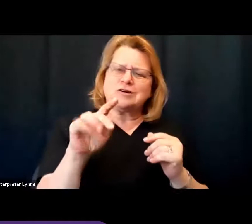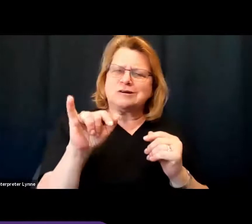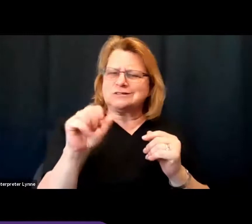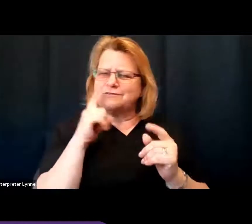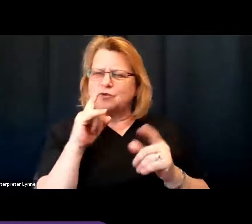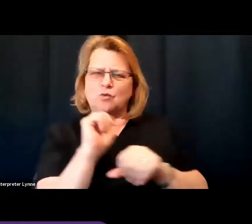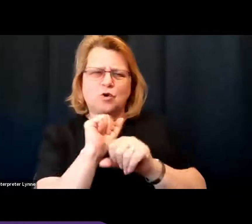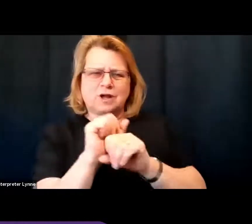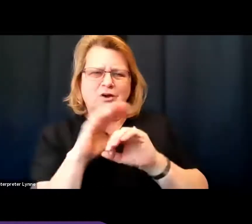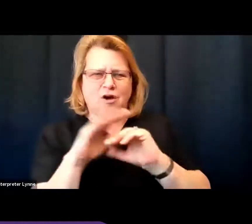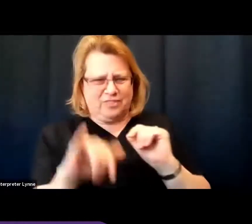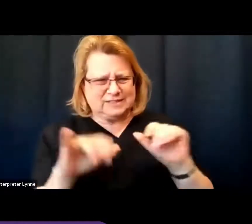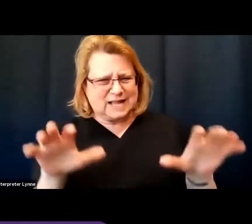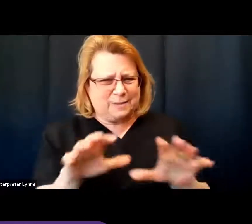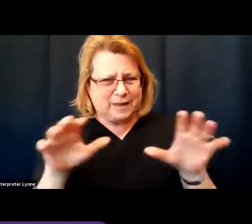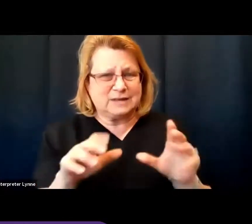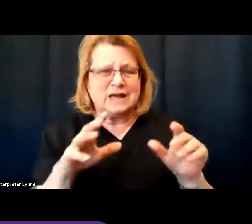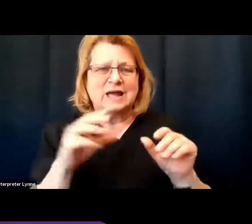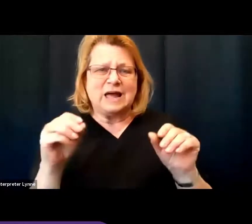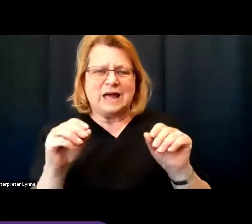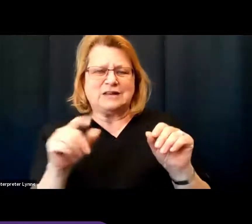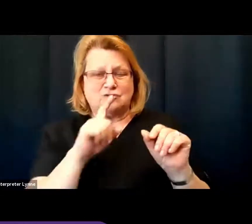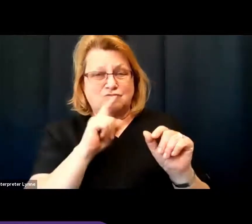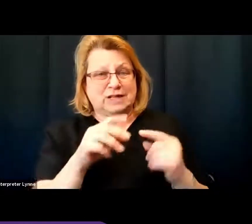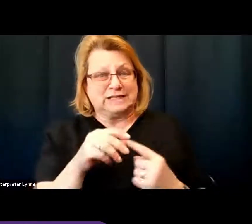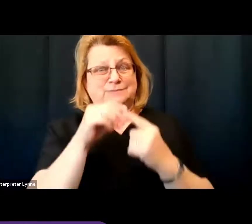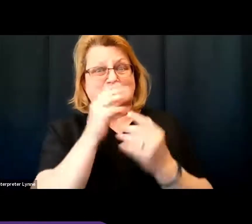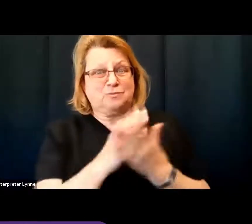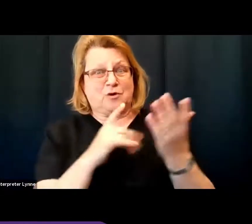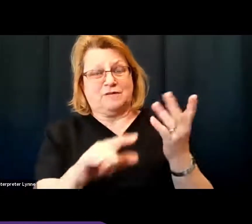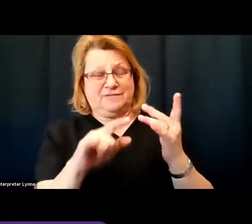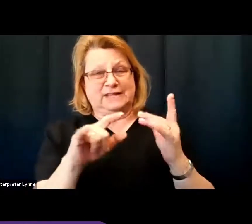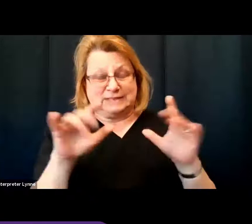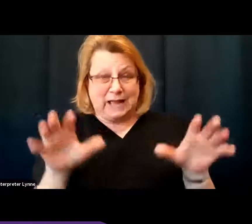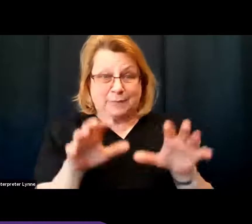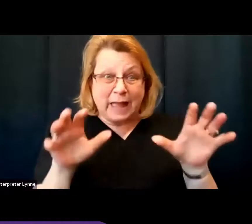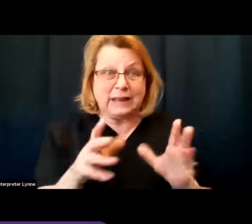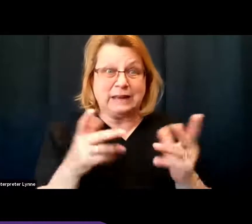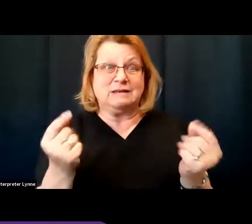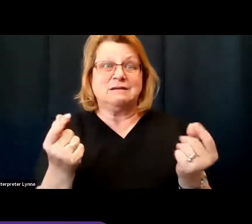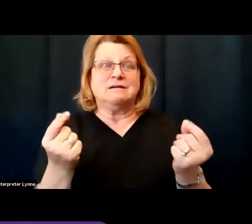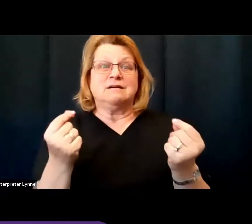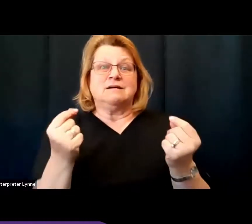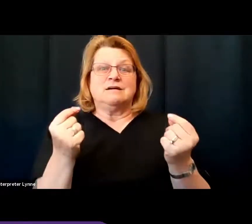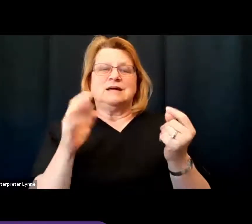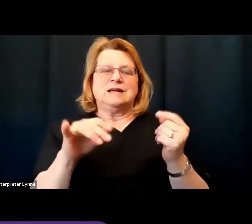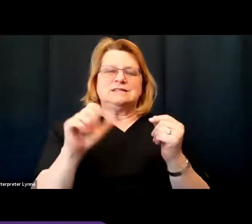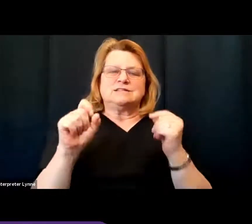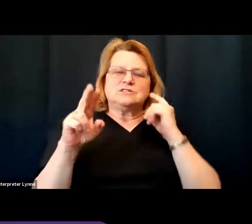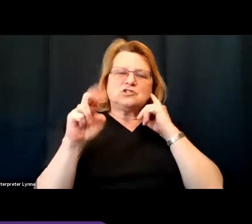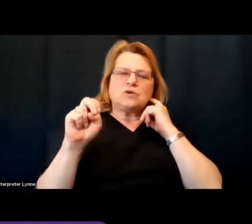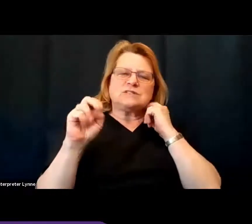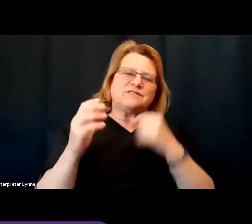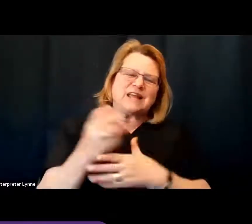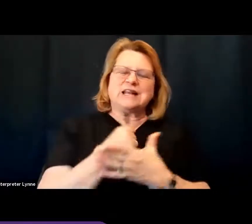this campaign. And a really special part of this campaign is the Source of Income